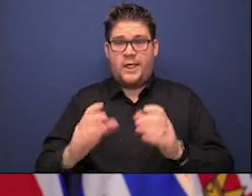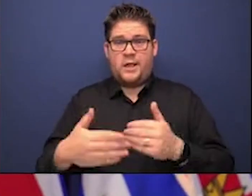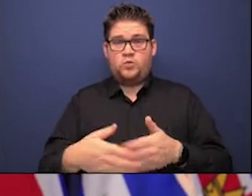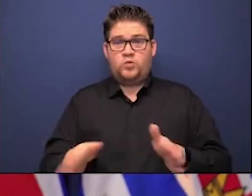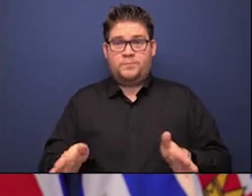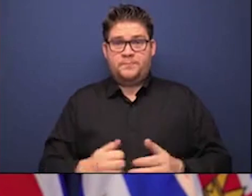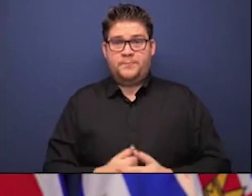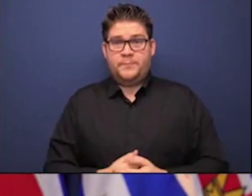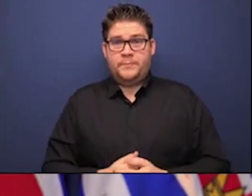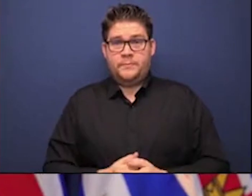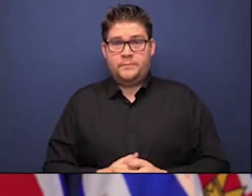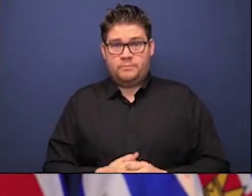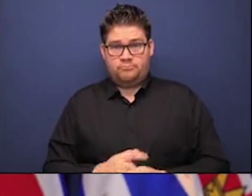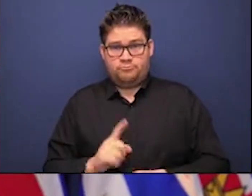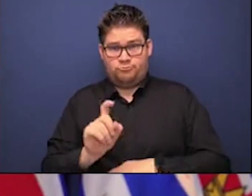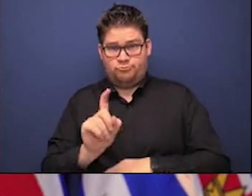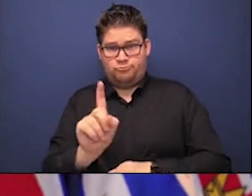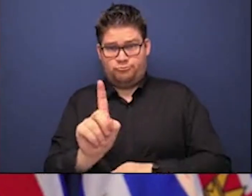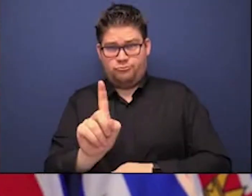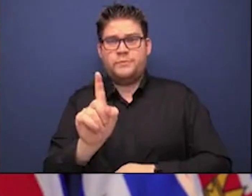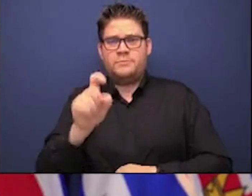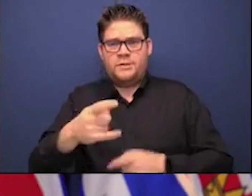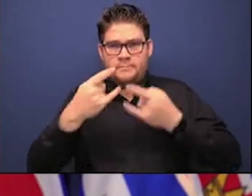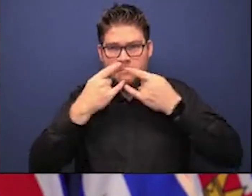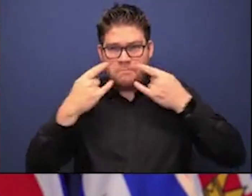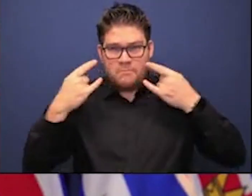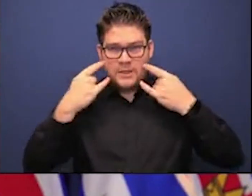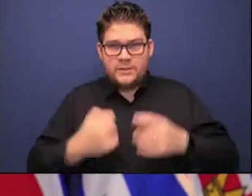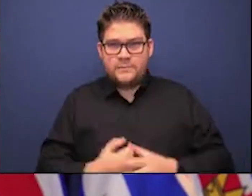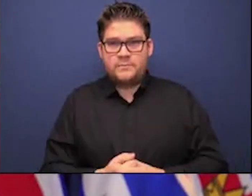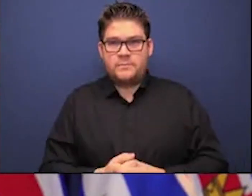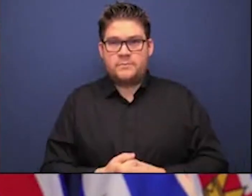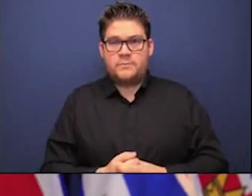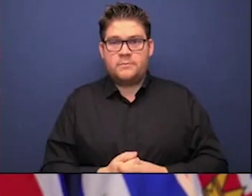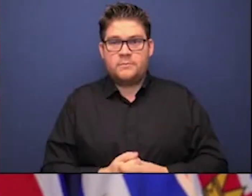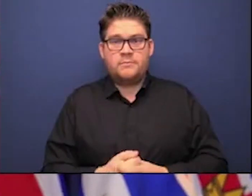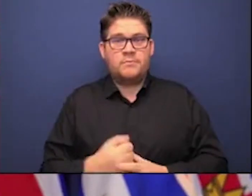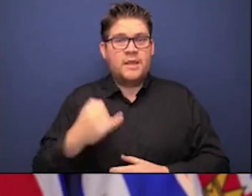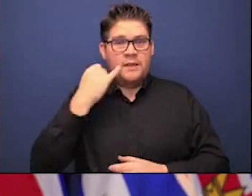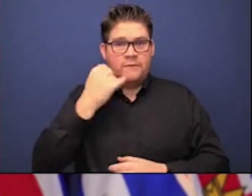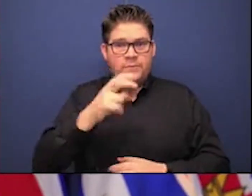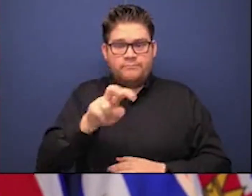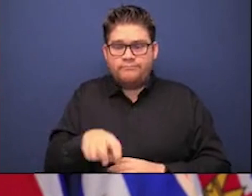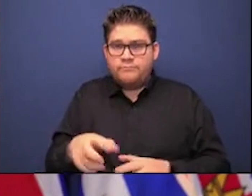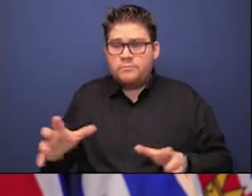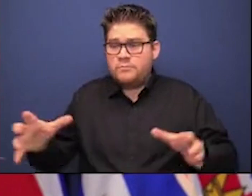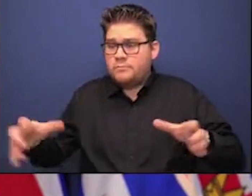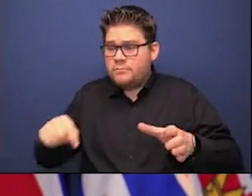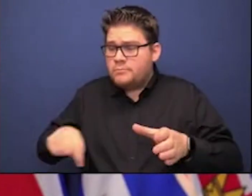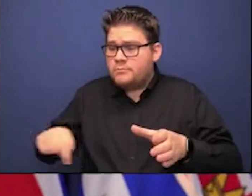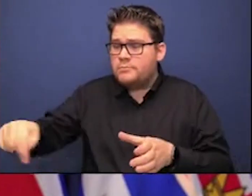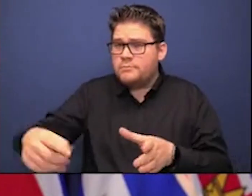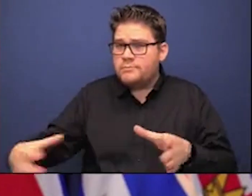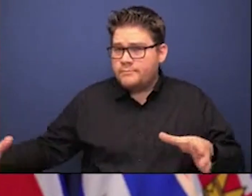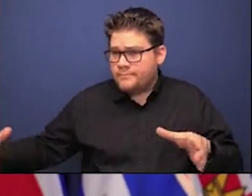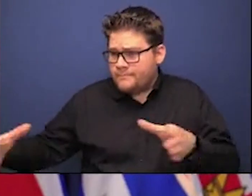any sort of group work or discussions, if they're getting up from their desk to